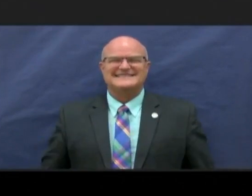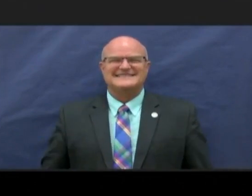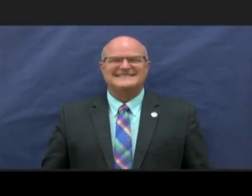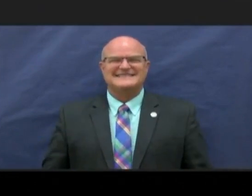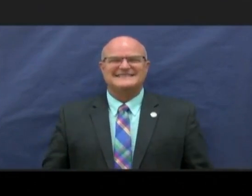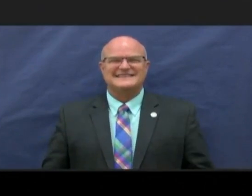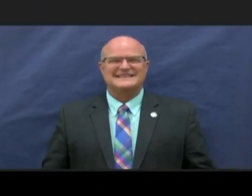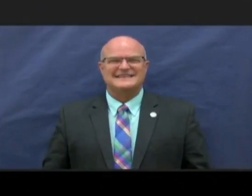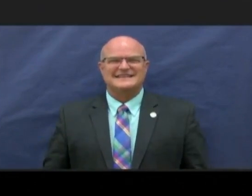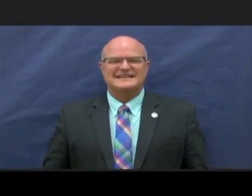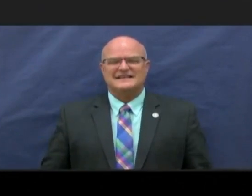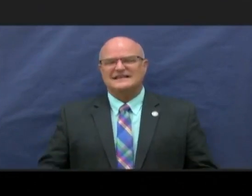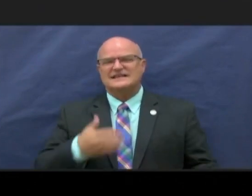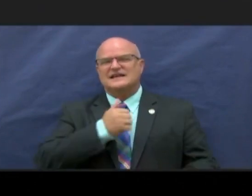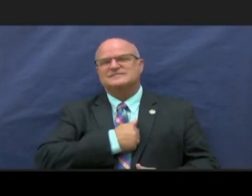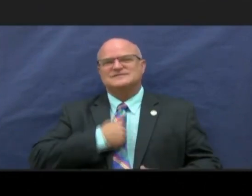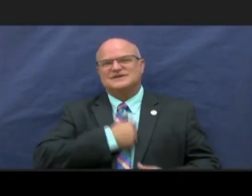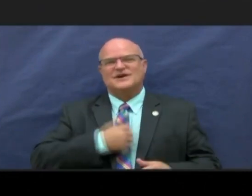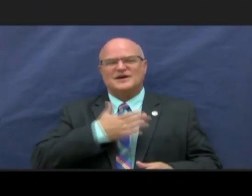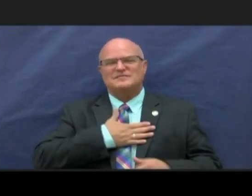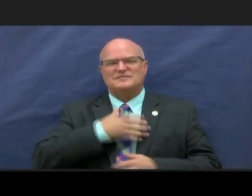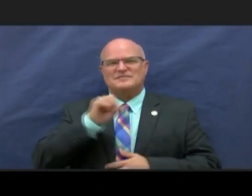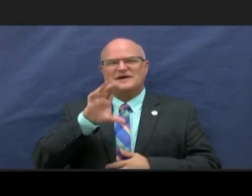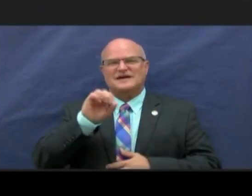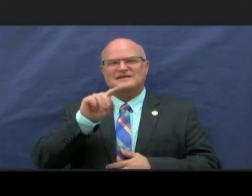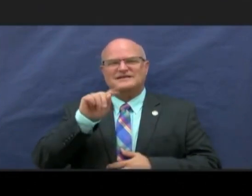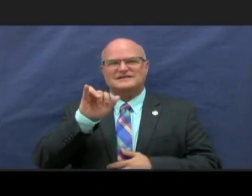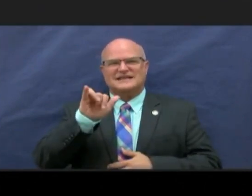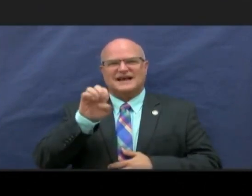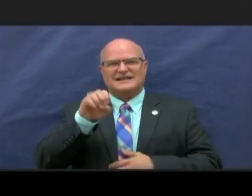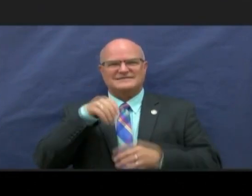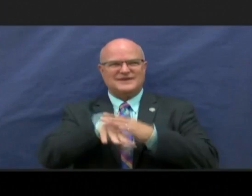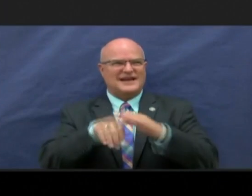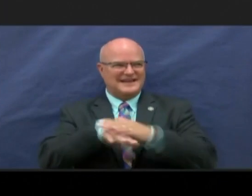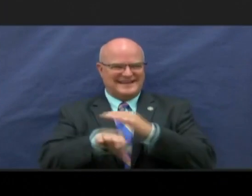It's Scotty. I'm sorry. He ran in here.